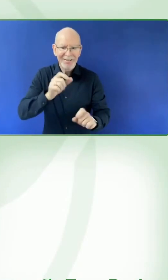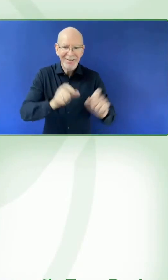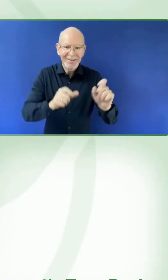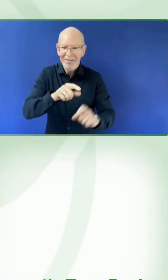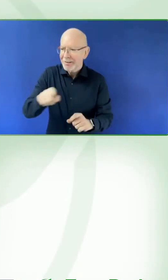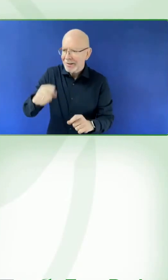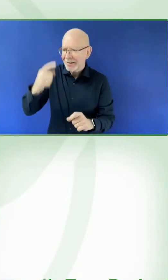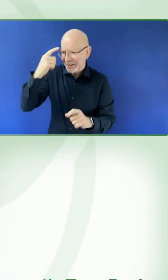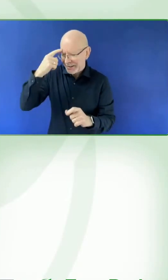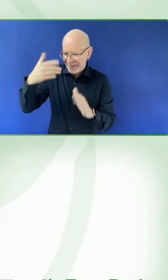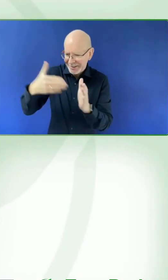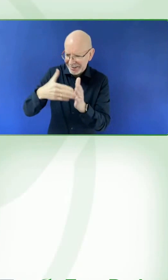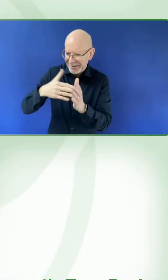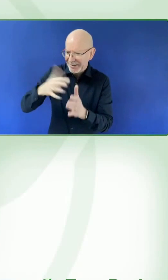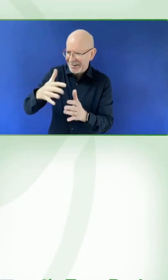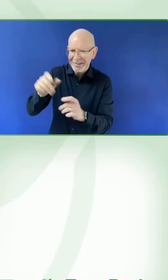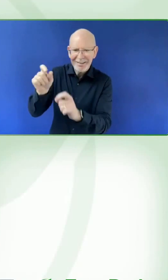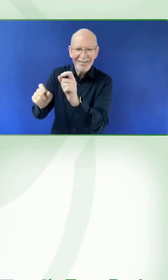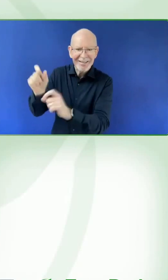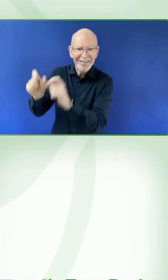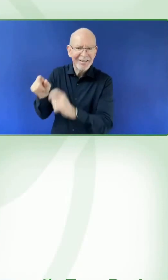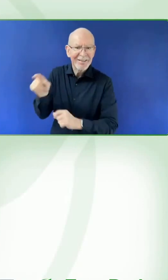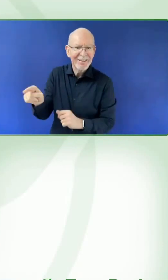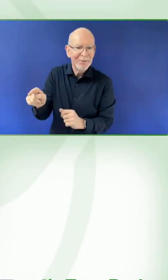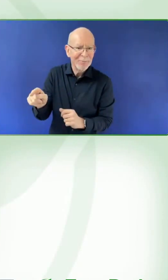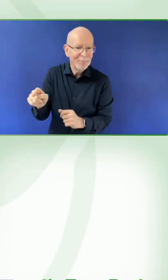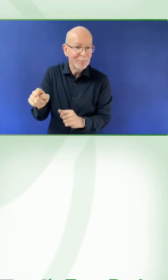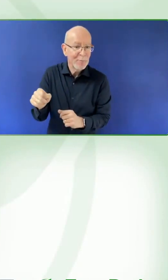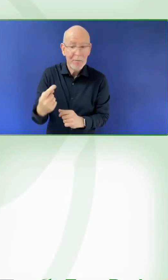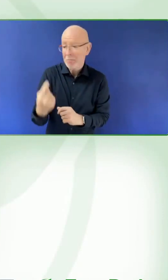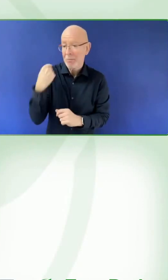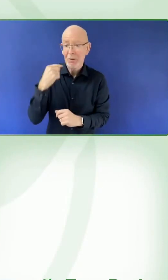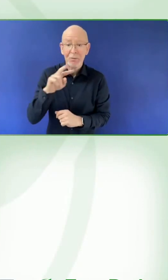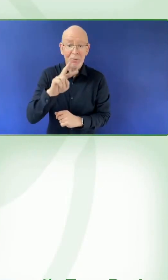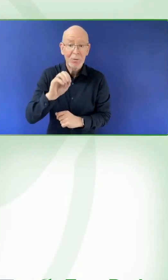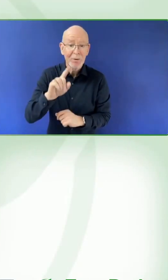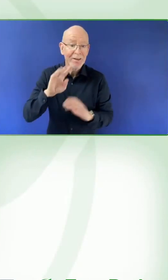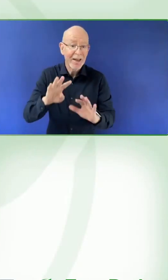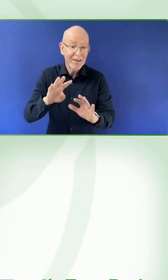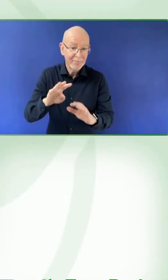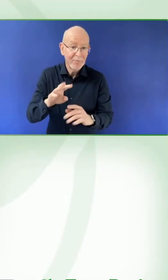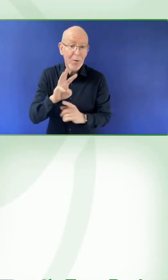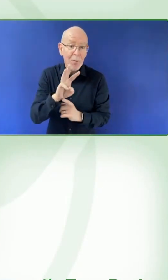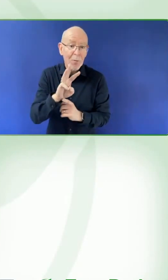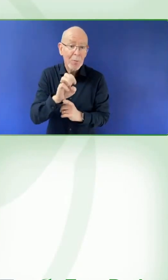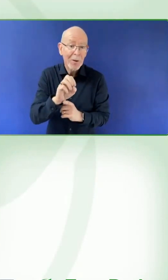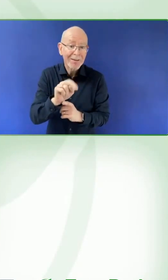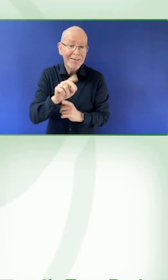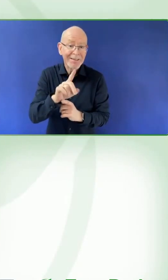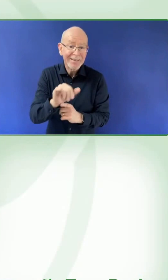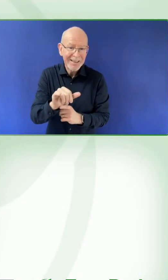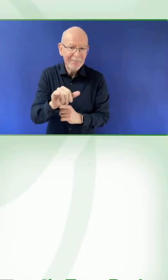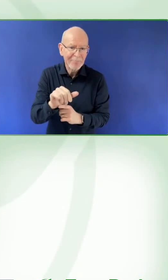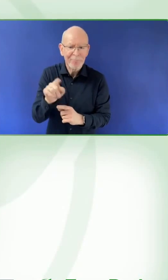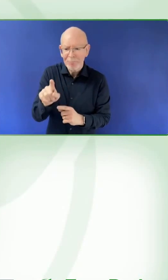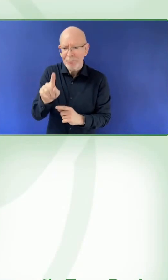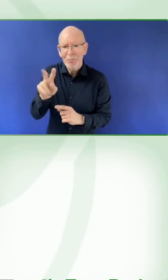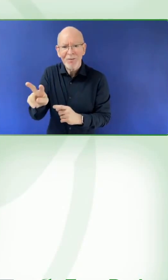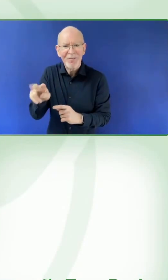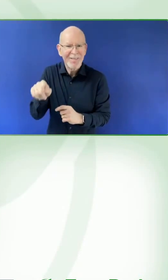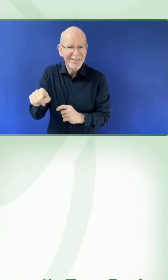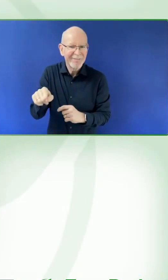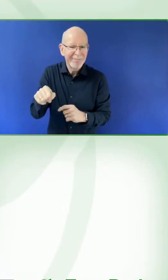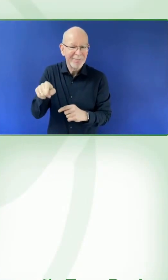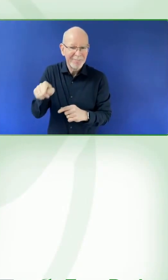the Colombian Down Syndrome Association, the organization that I direct, the Colombian Autism League, and